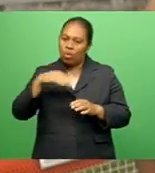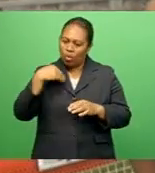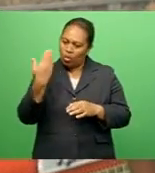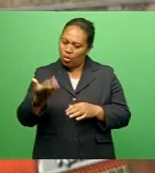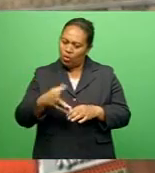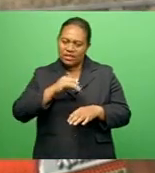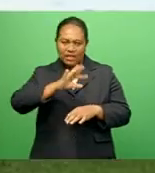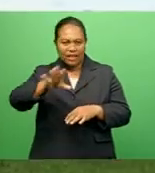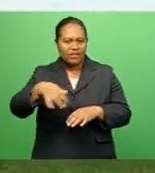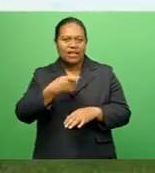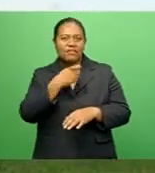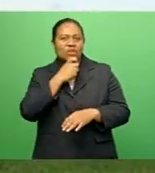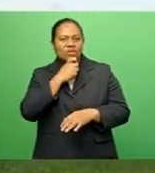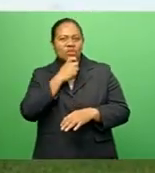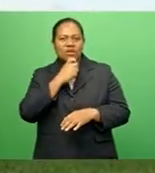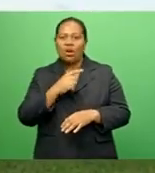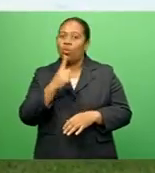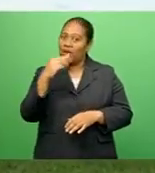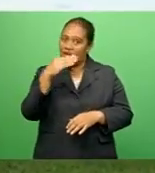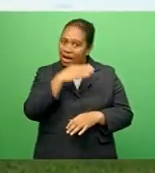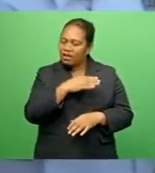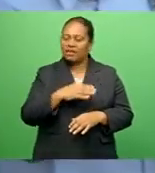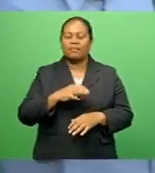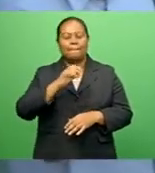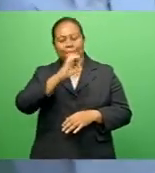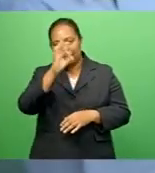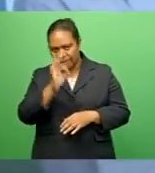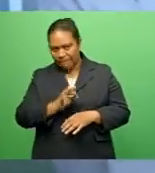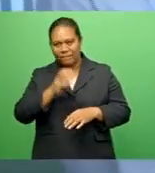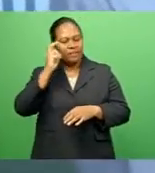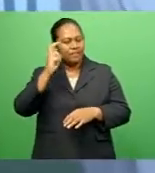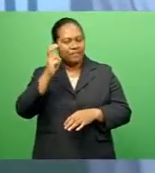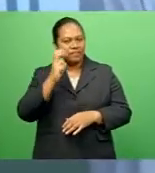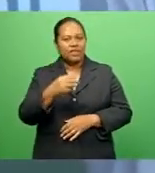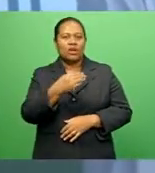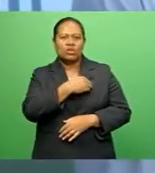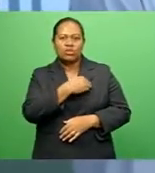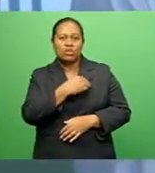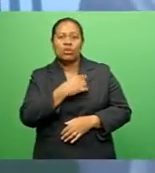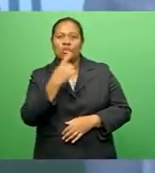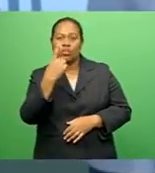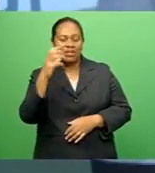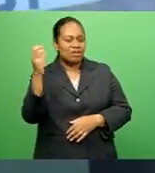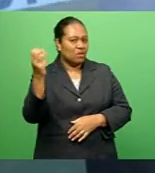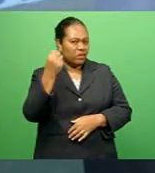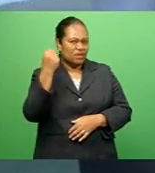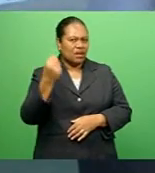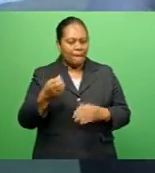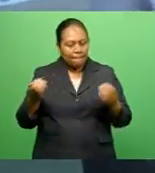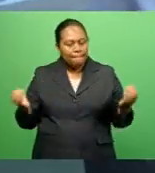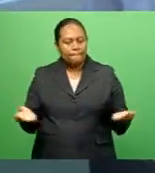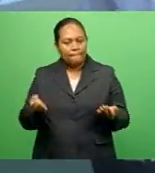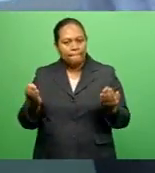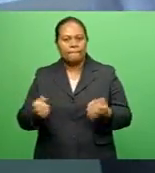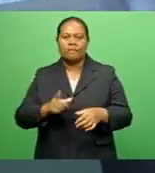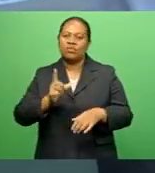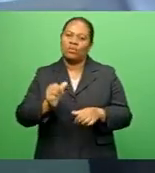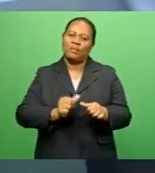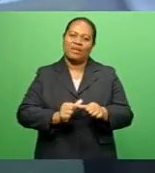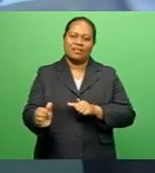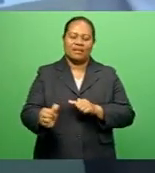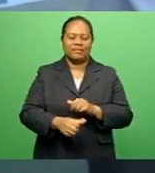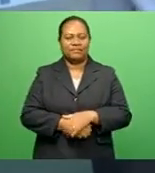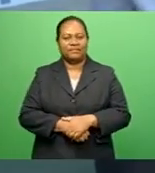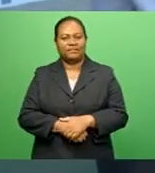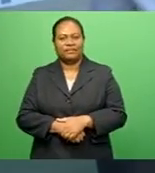and also we have to achieve 100% in our trains. For the Silver Zone 1 champions, the win motivates them to do better. Okay,